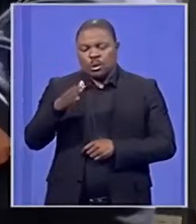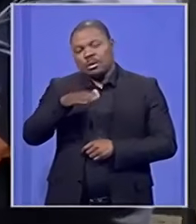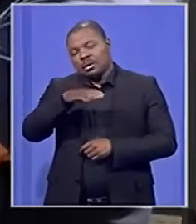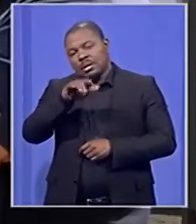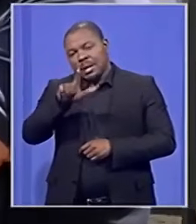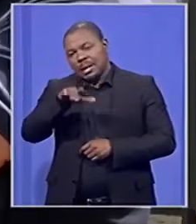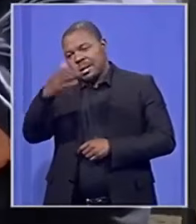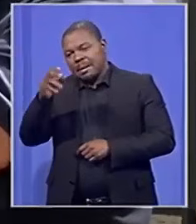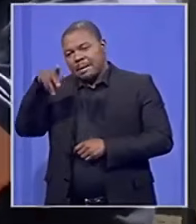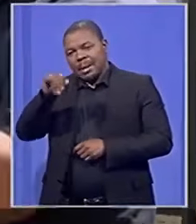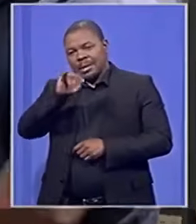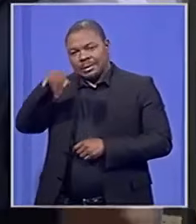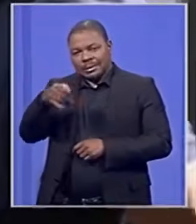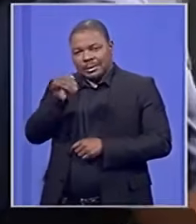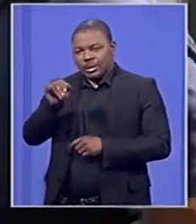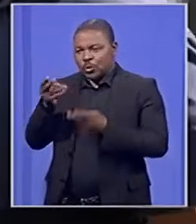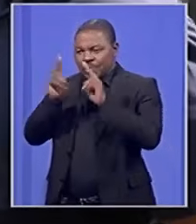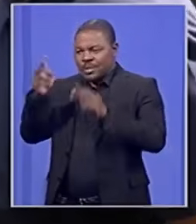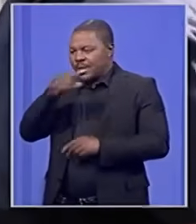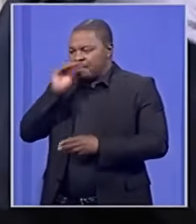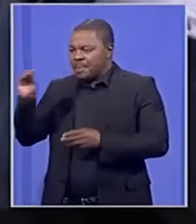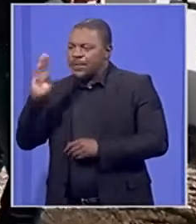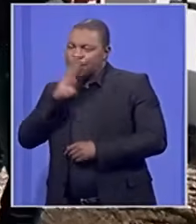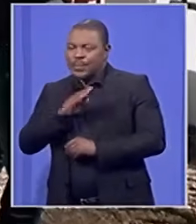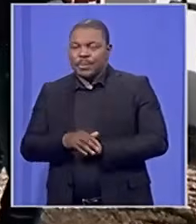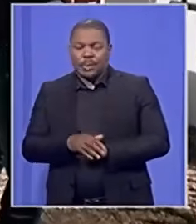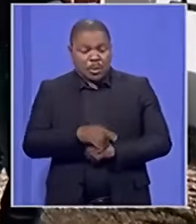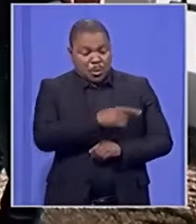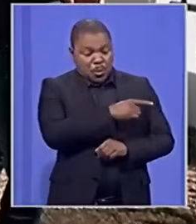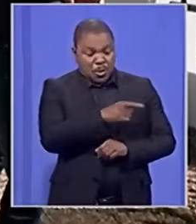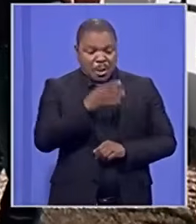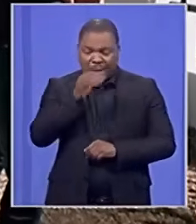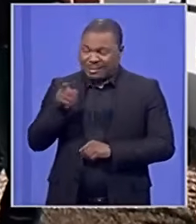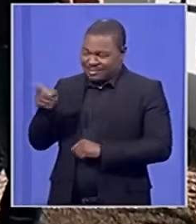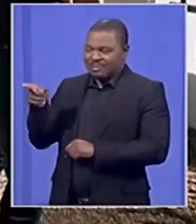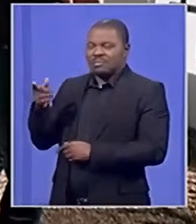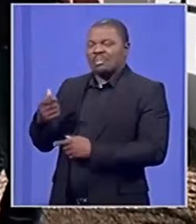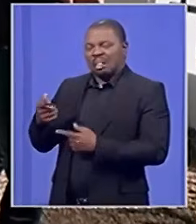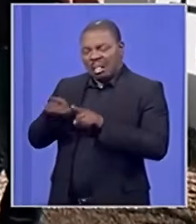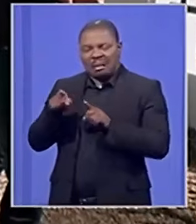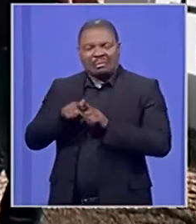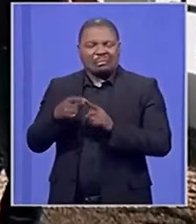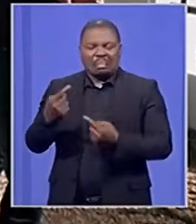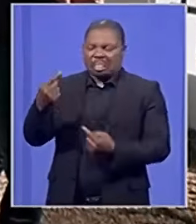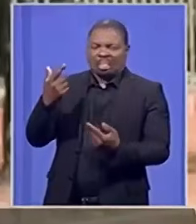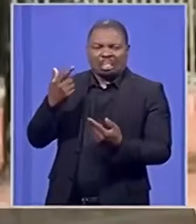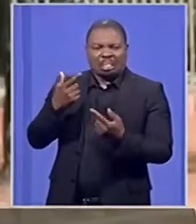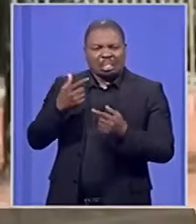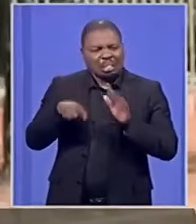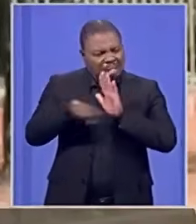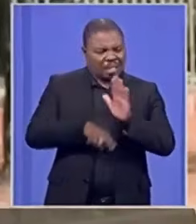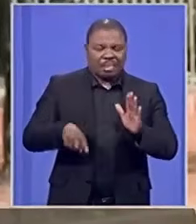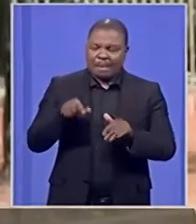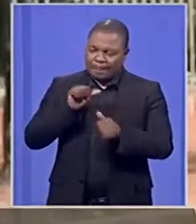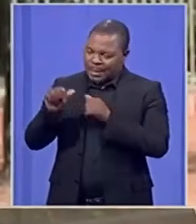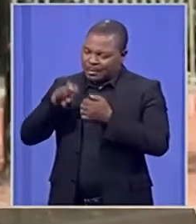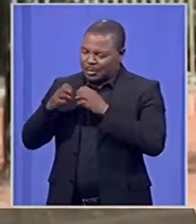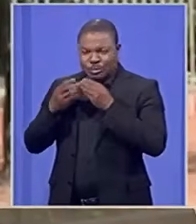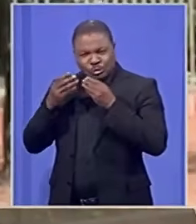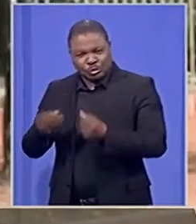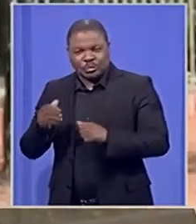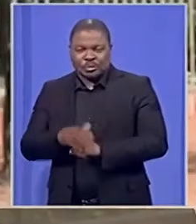Ba latofatsa university ka go ba sotla mme ba batla gore mathata ano a rarabololwe. Taba e tlo go dira gore